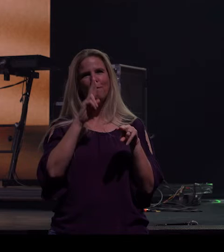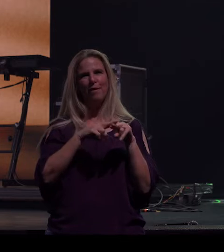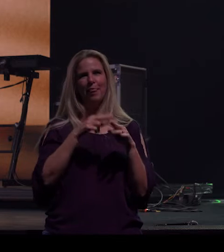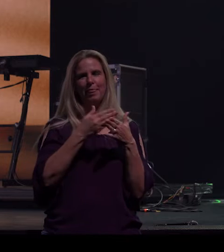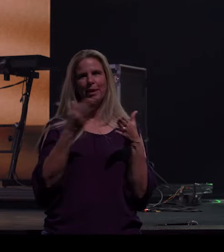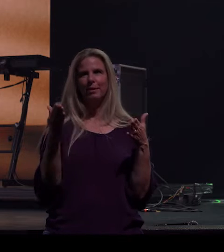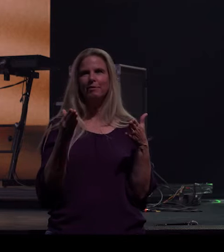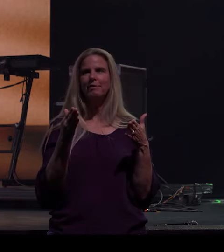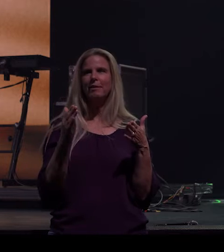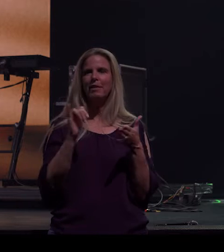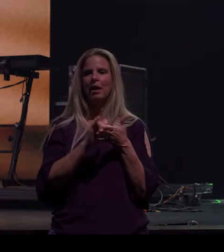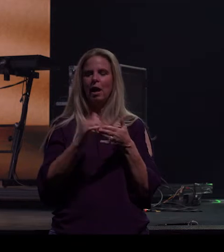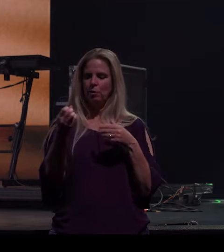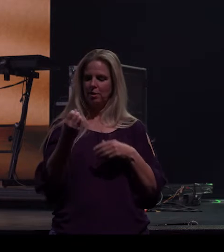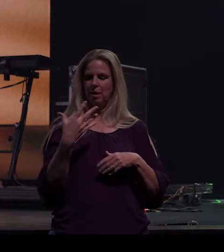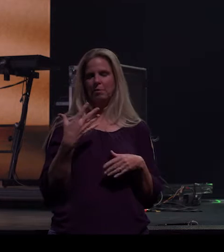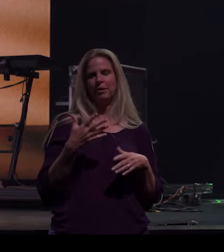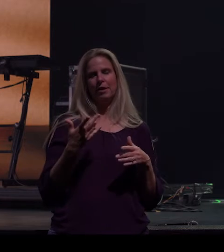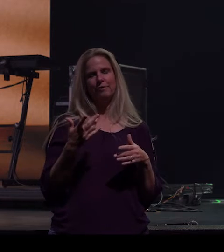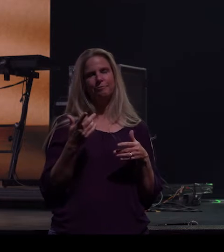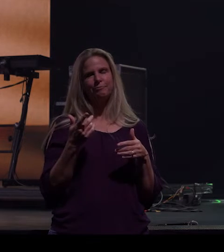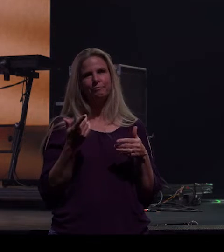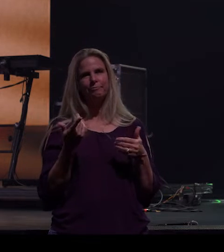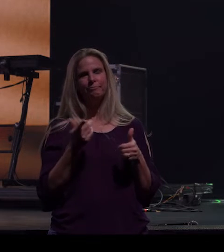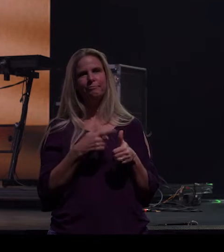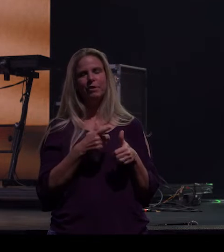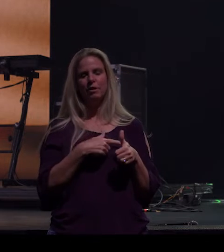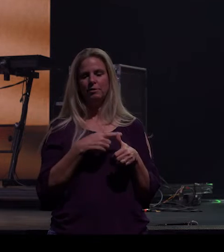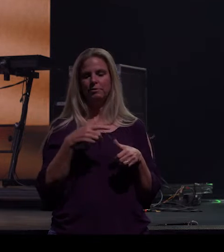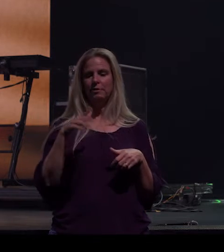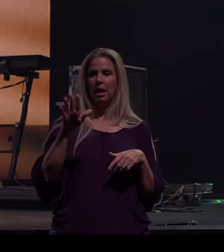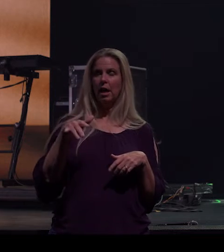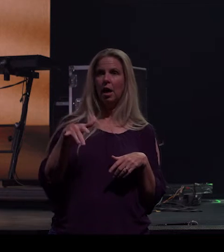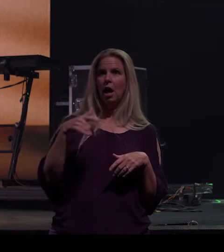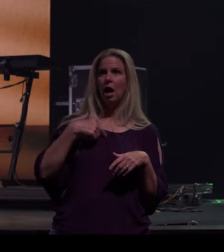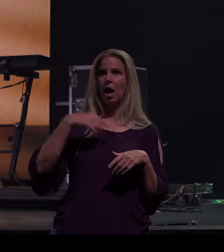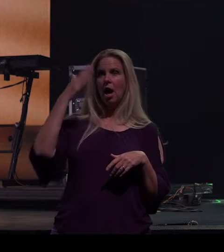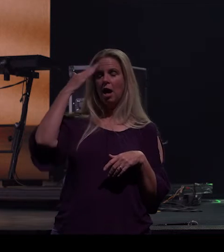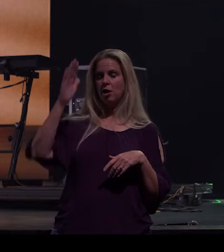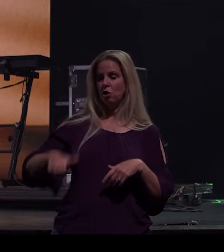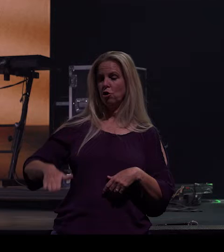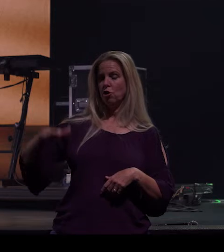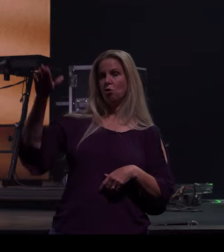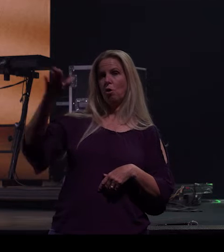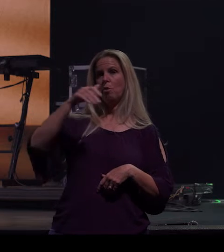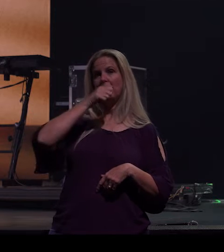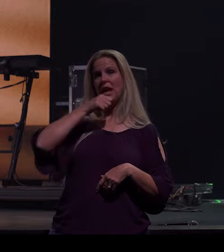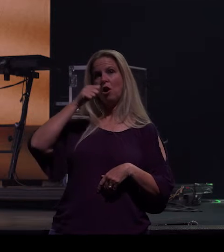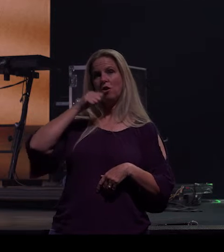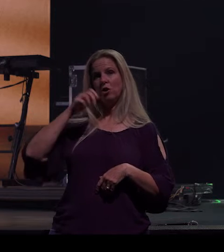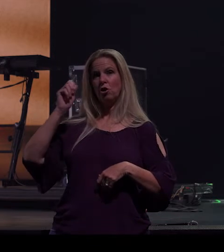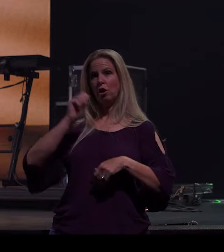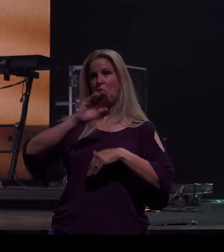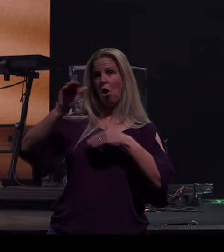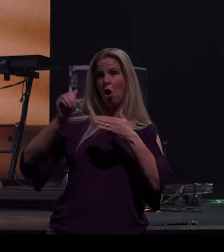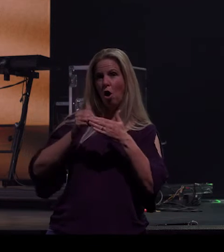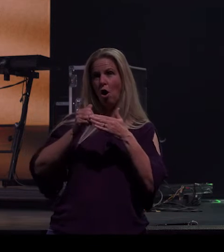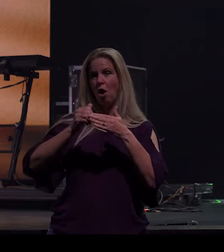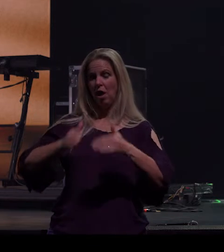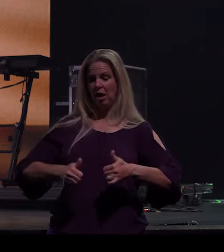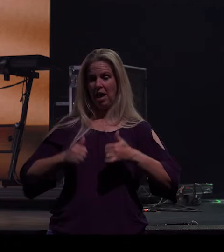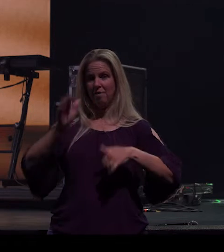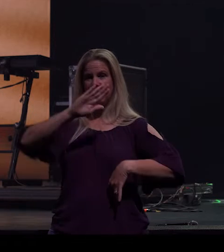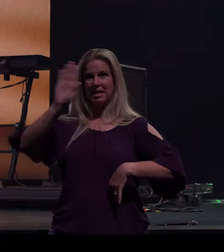myself if I could go back in time? Here's one. I'd say, Ashley, I know you've grown up in Arizona your entire life. You haven't seen a lick of